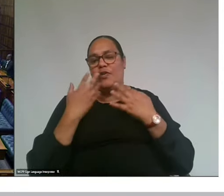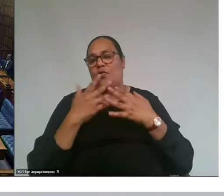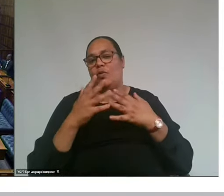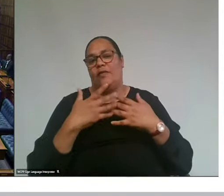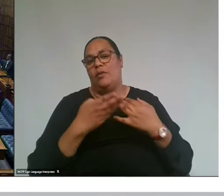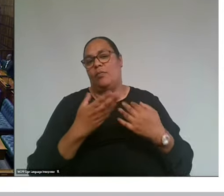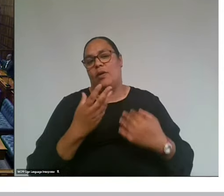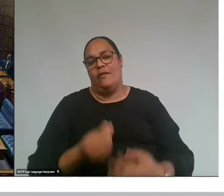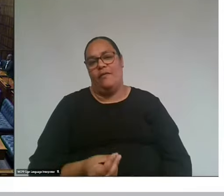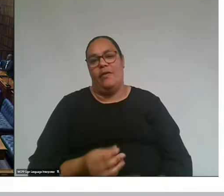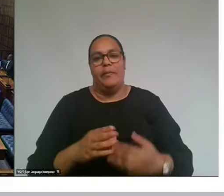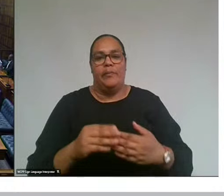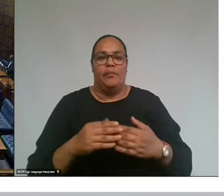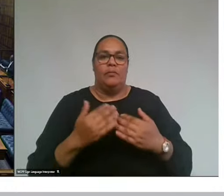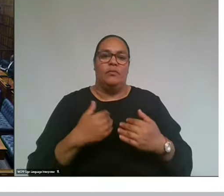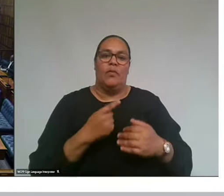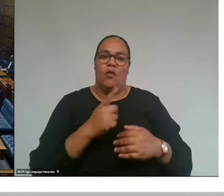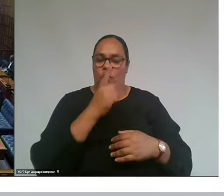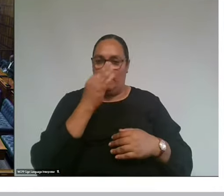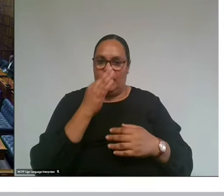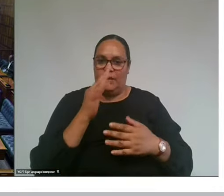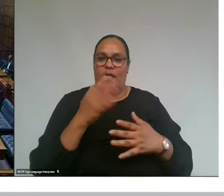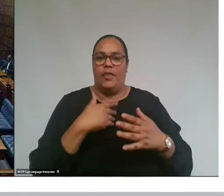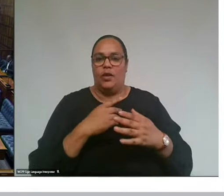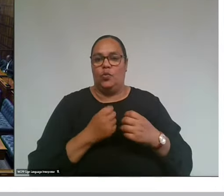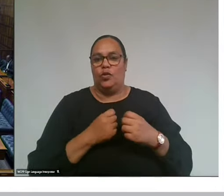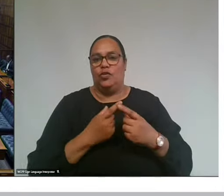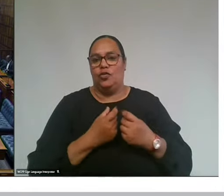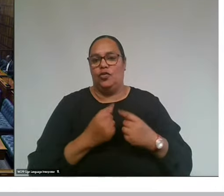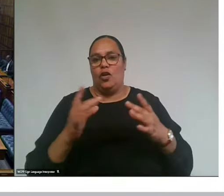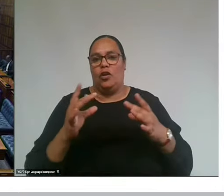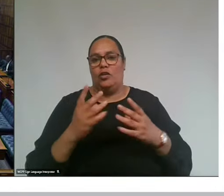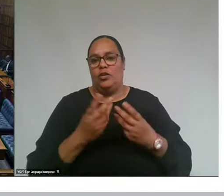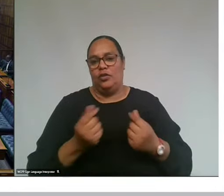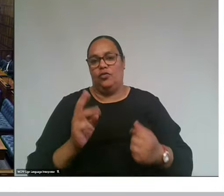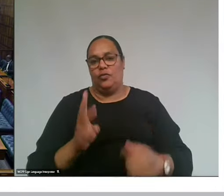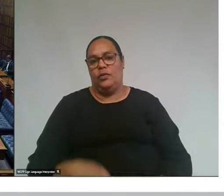back remember um we'll just give it a minute and then we'll jump into